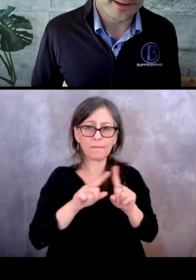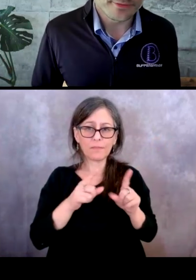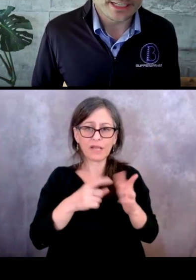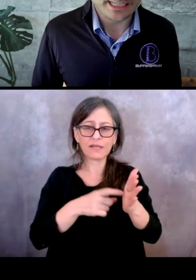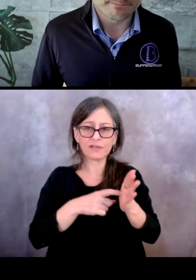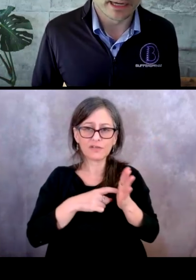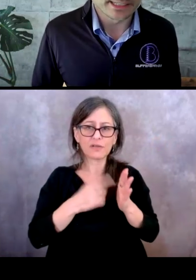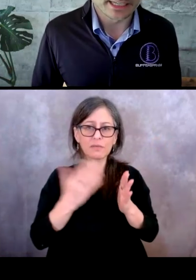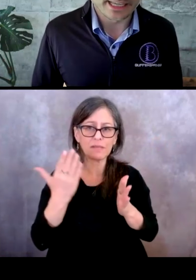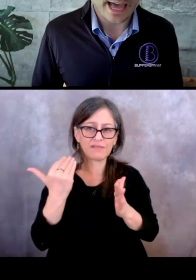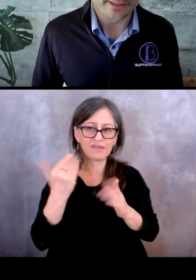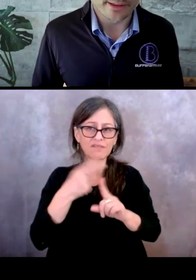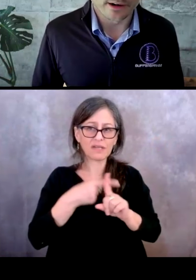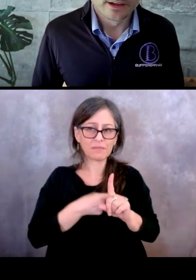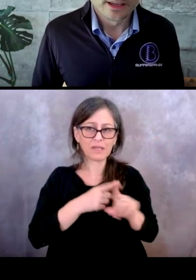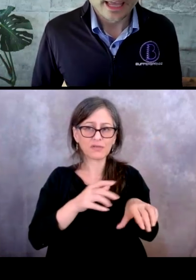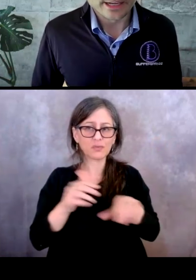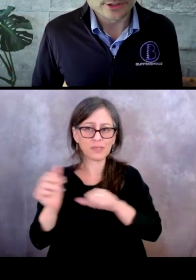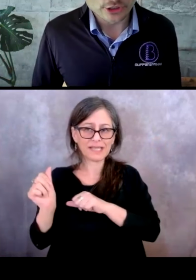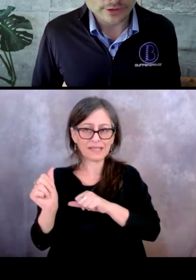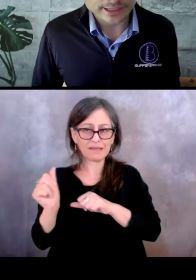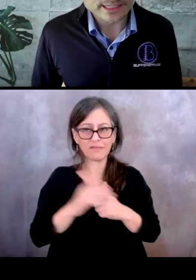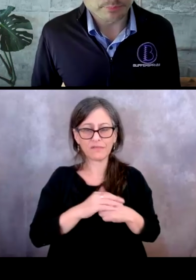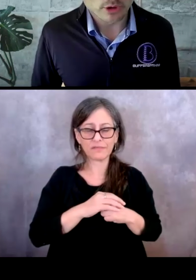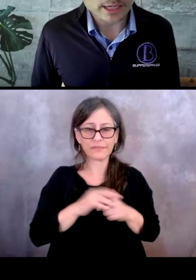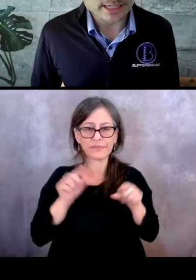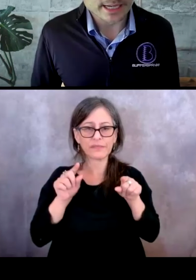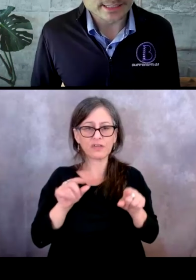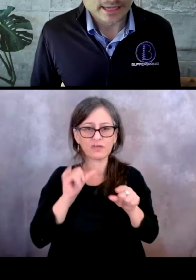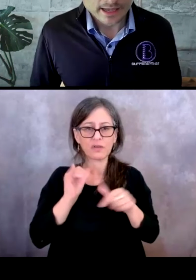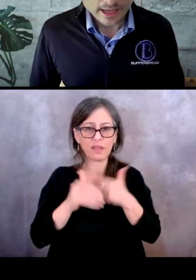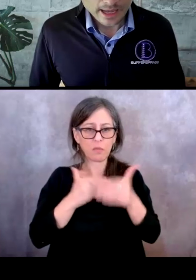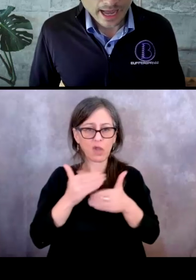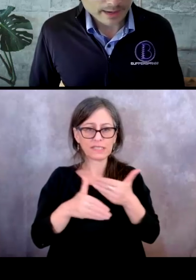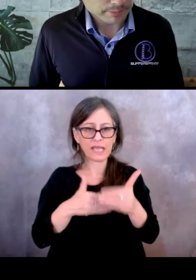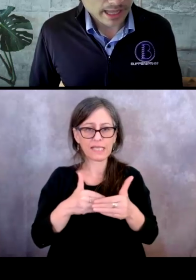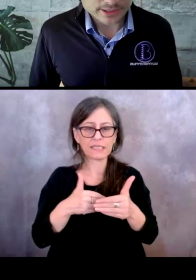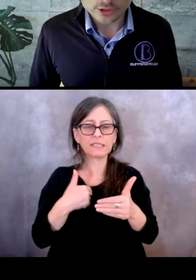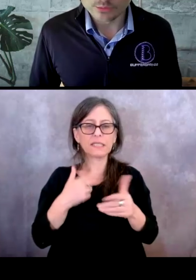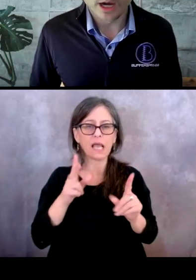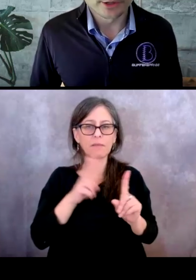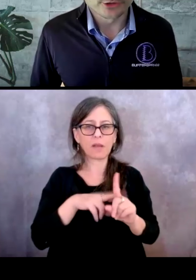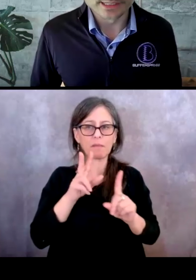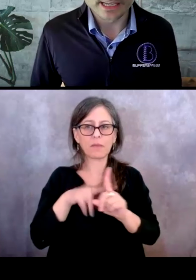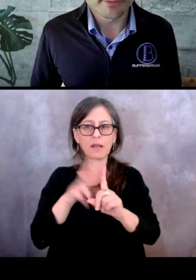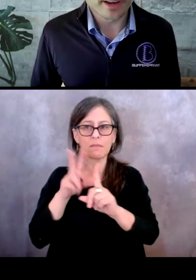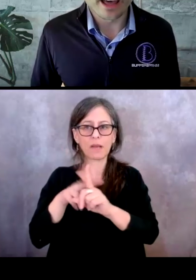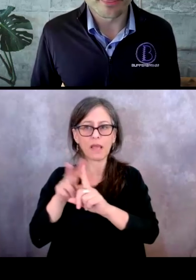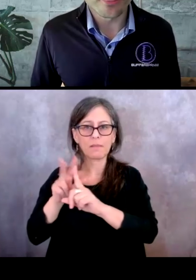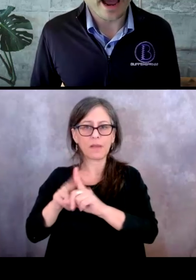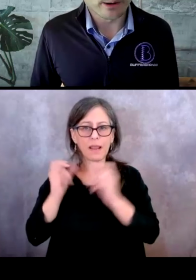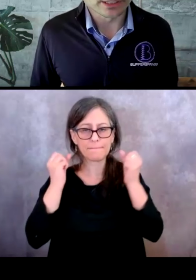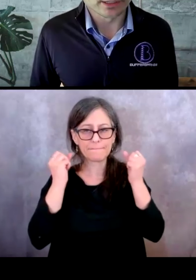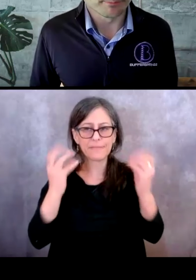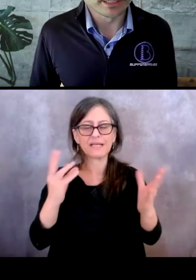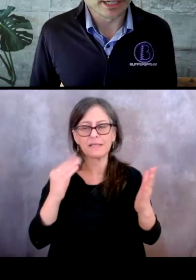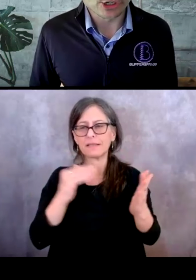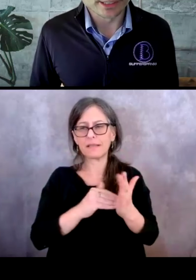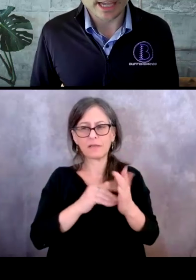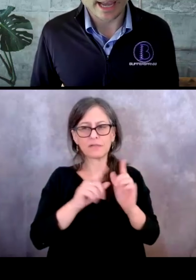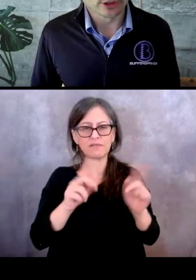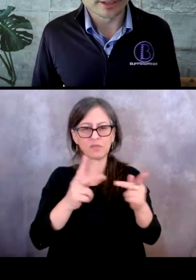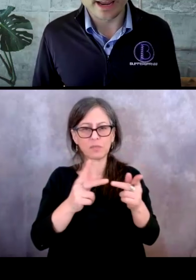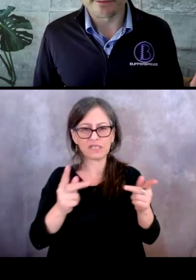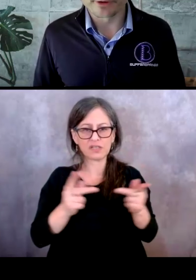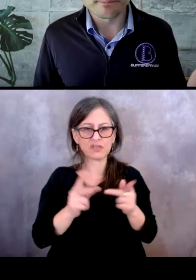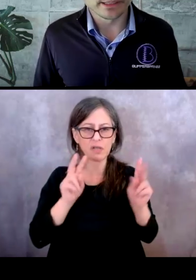me 15 months to get out of there. And during this process, I applied to hundreds, if not thousands of